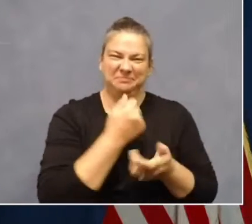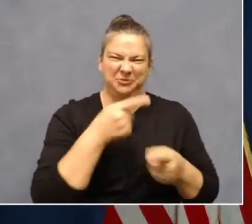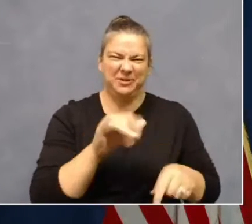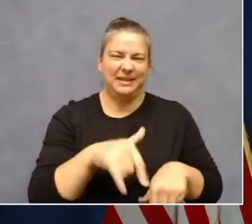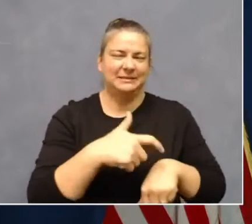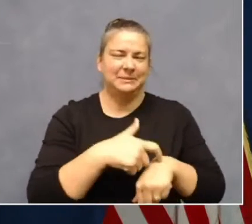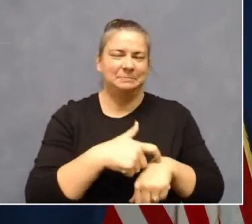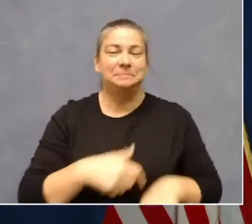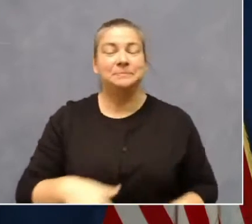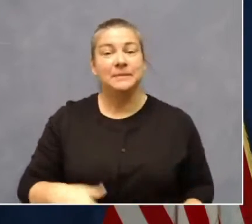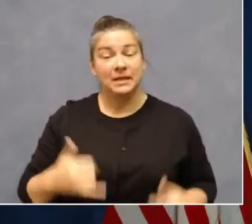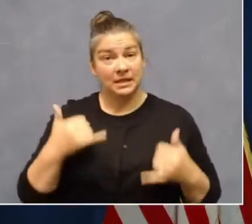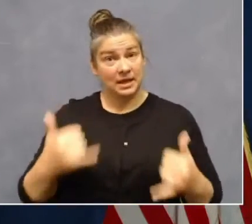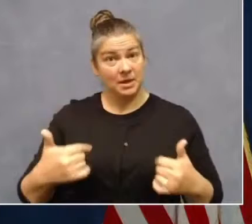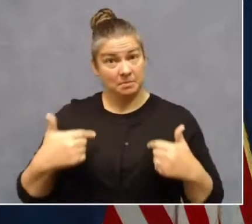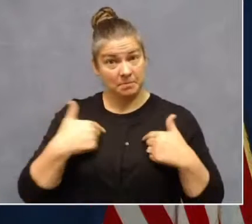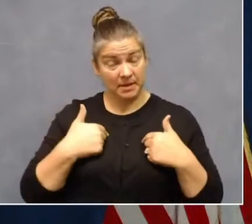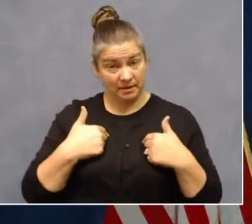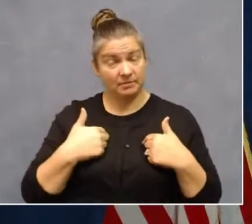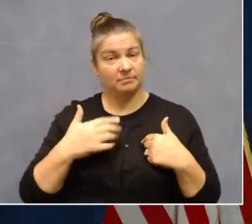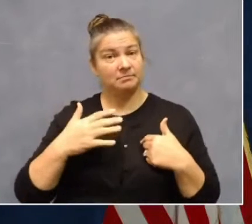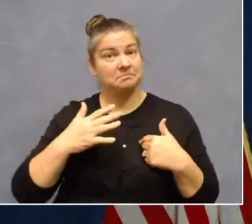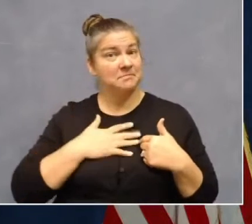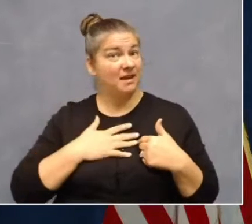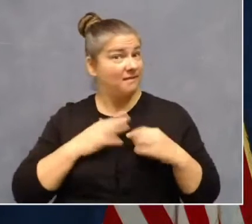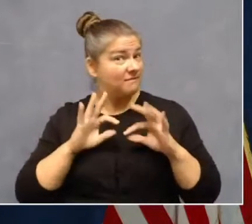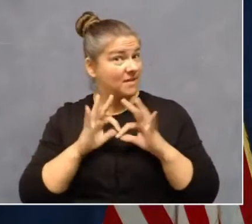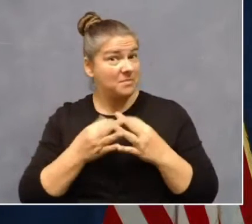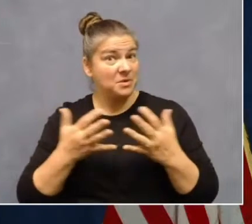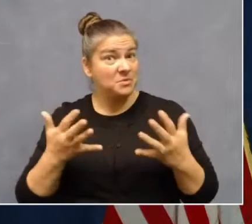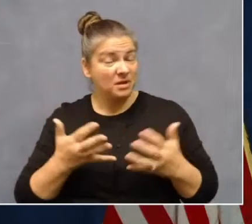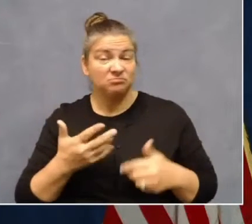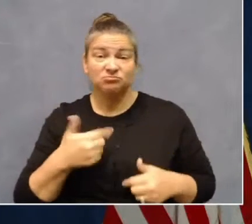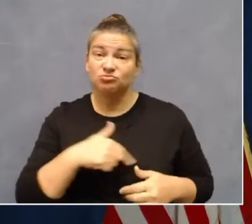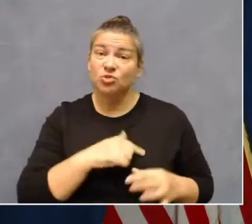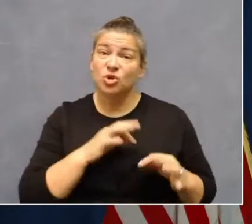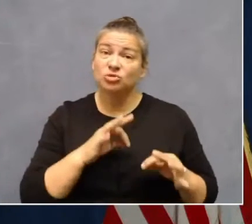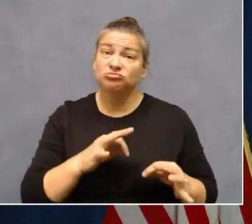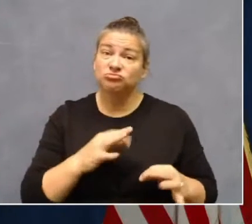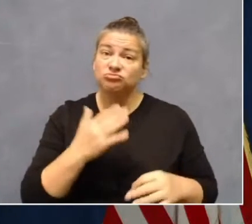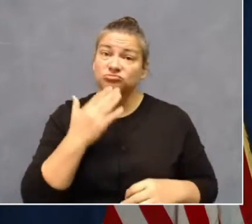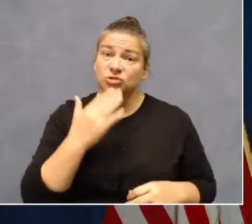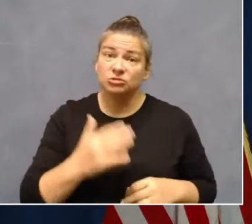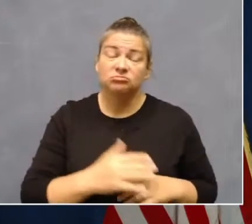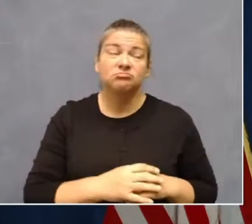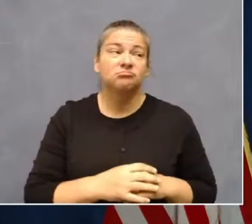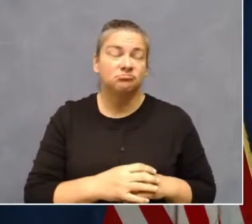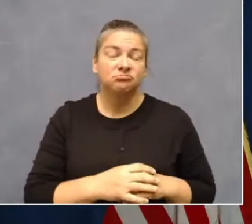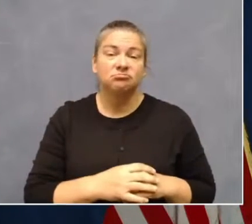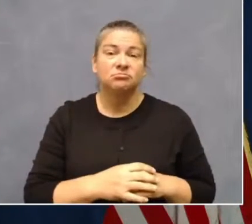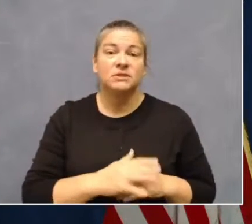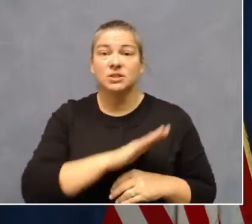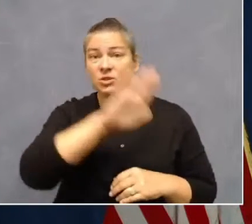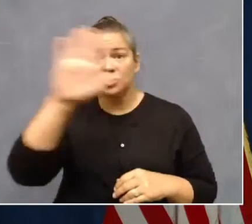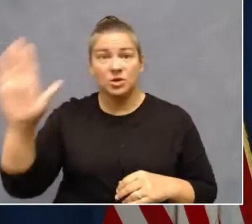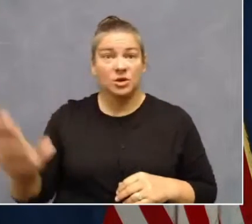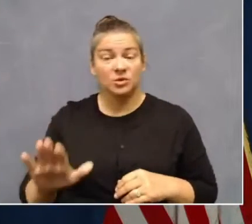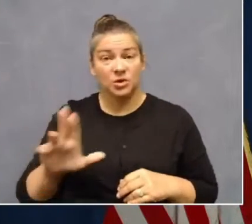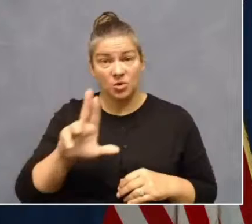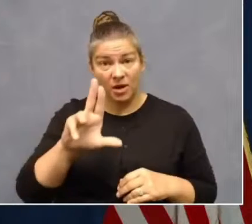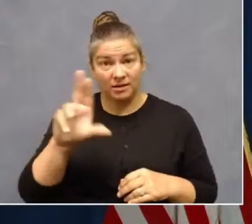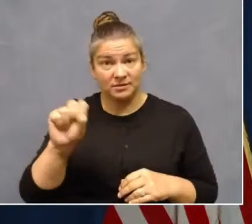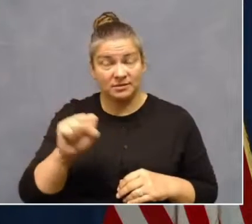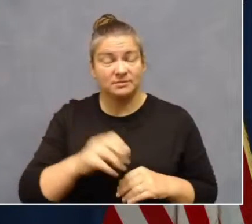and my family, things are good, state of this country and the state of our